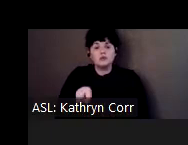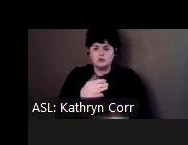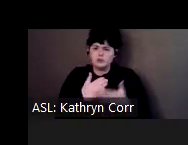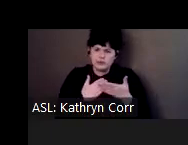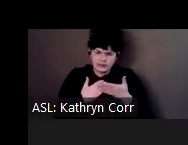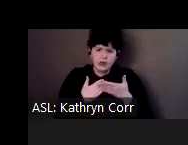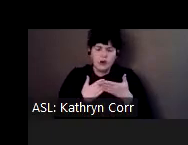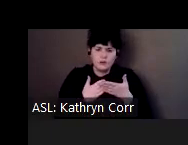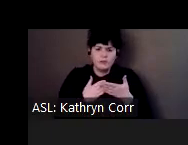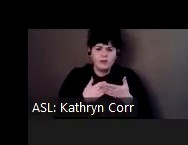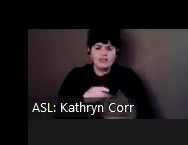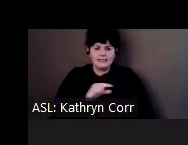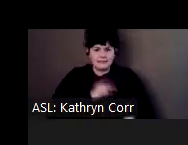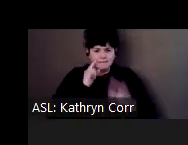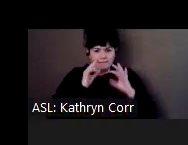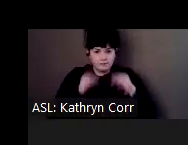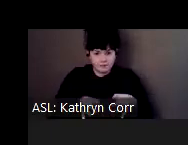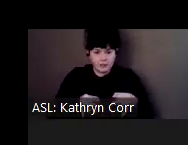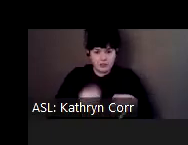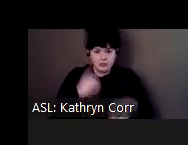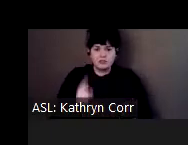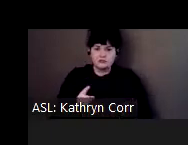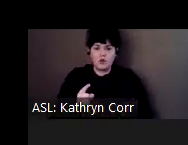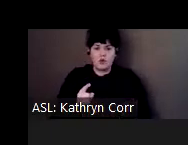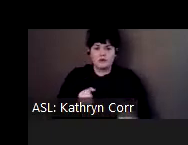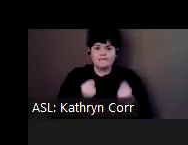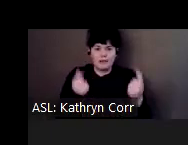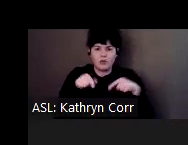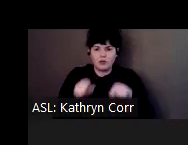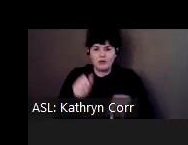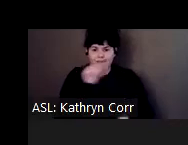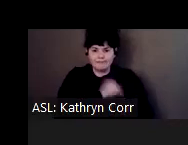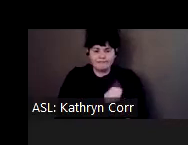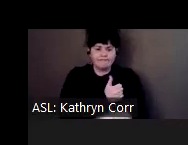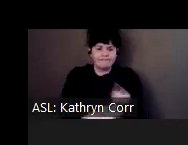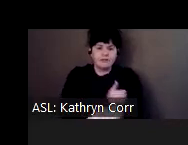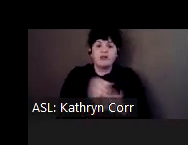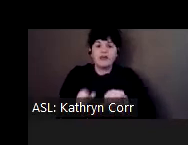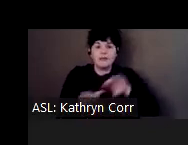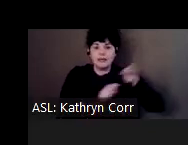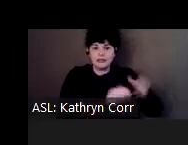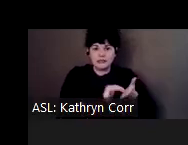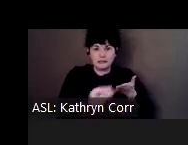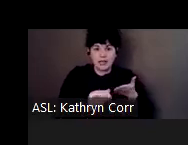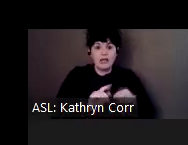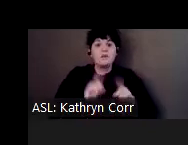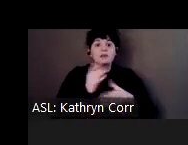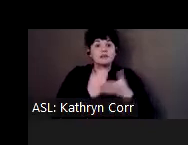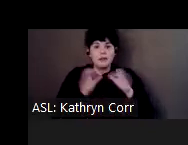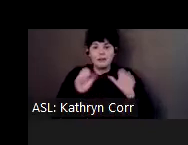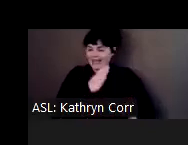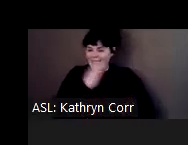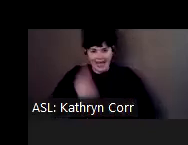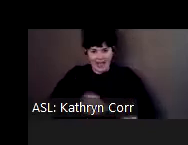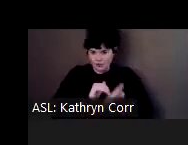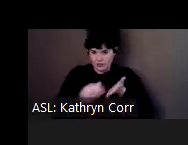intoxicated became eligible to be set aside. However, there are also some convictions that can be never set aside, and that's